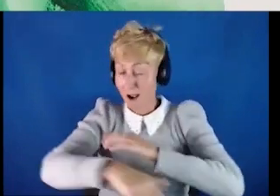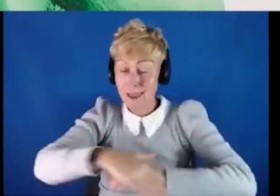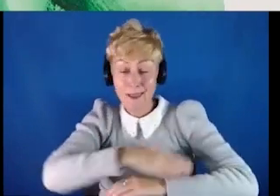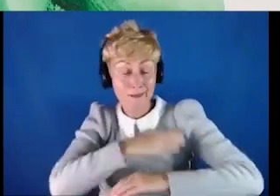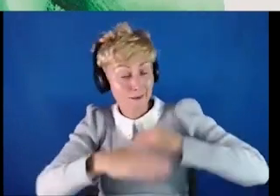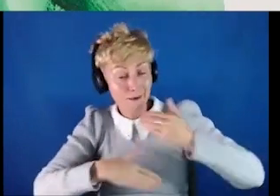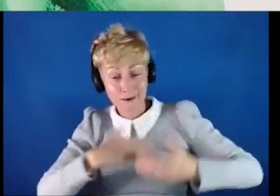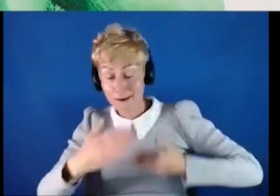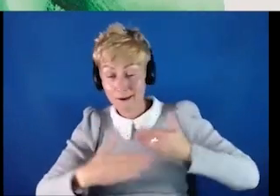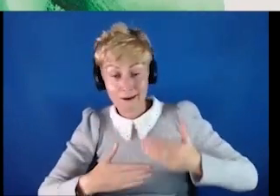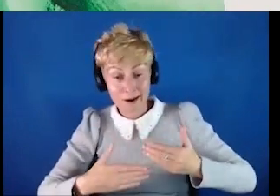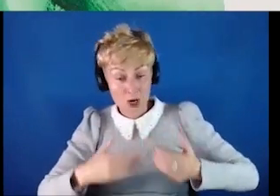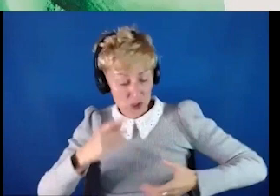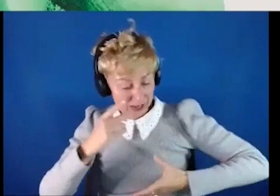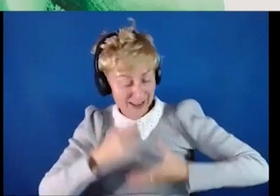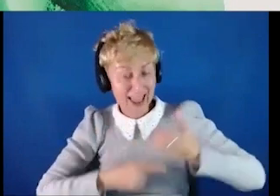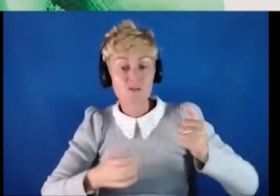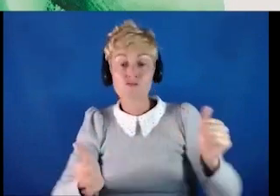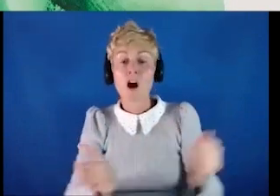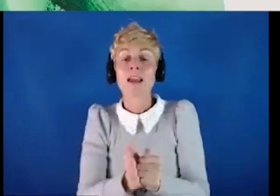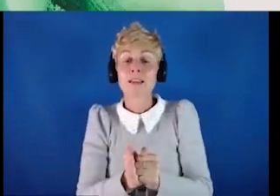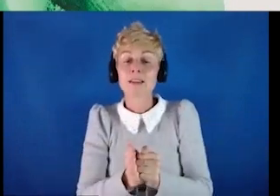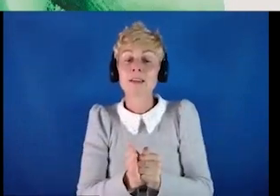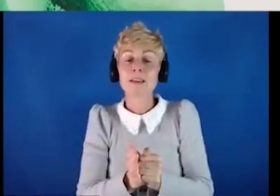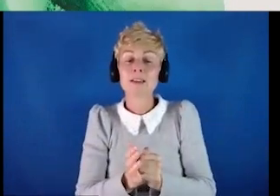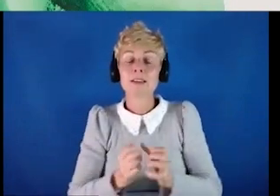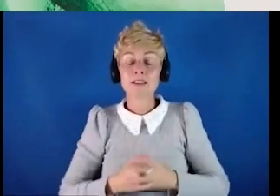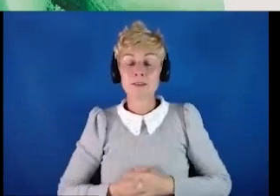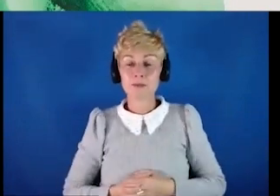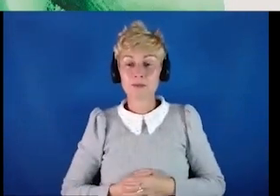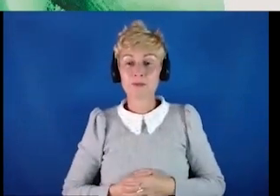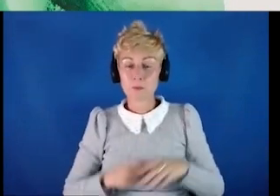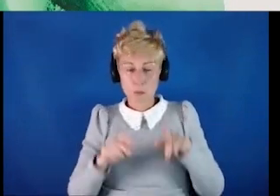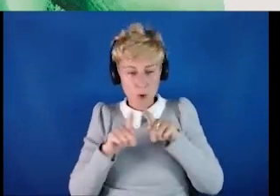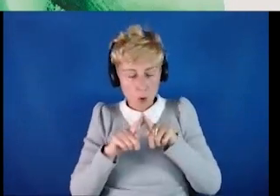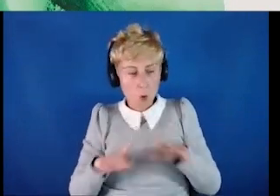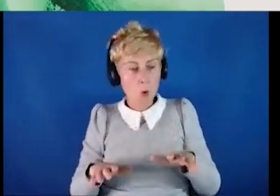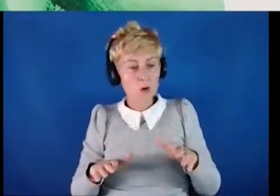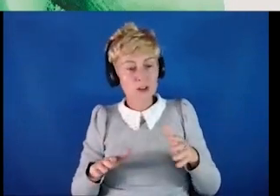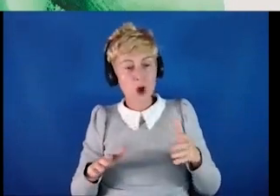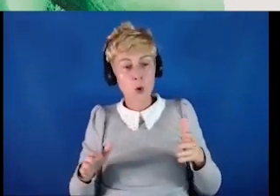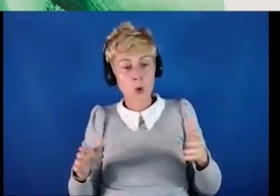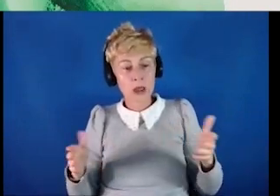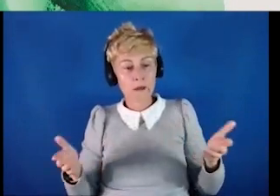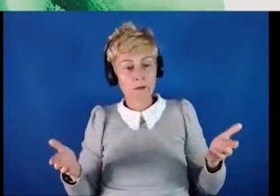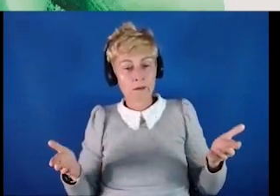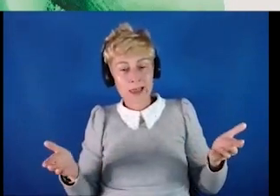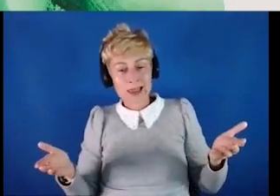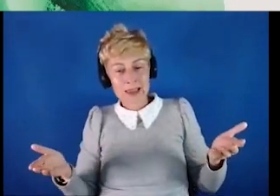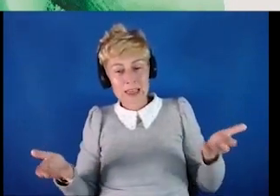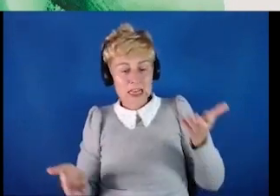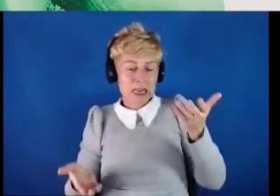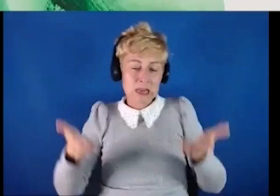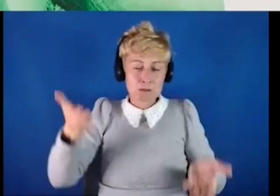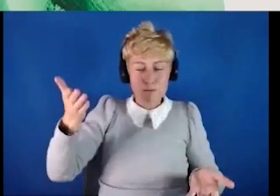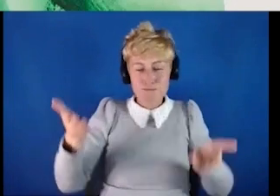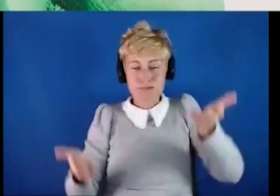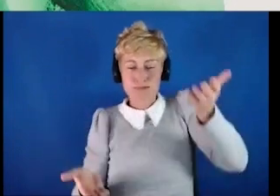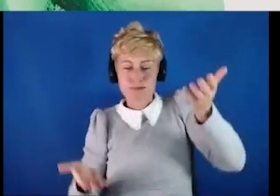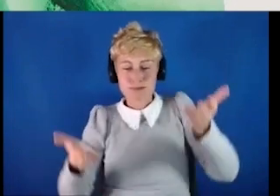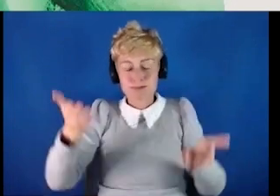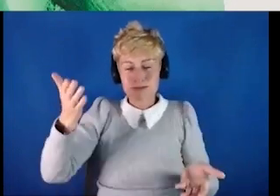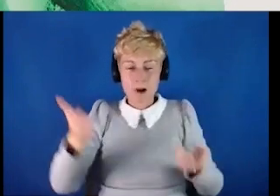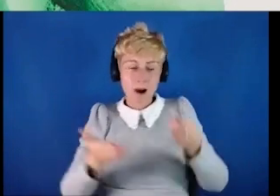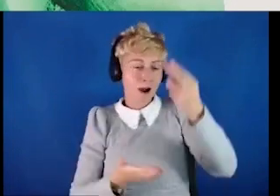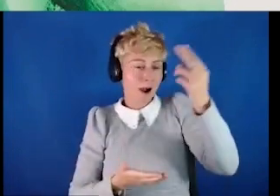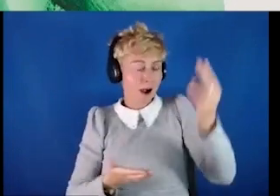with time. And that it's also a constant negotiation also with the artists who might be signing